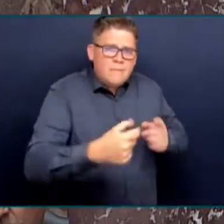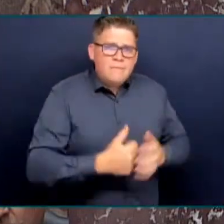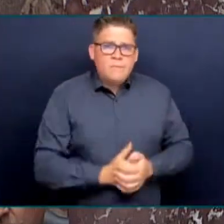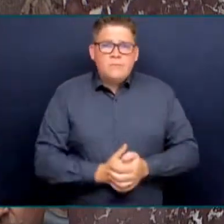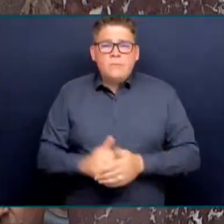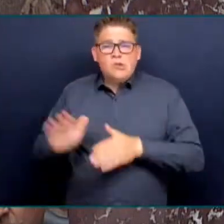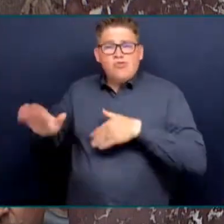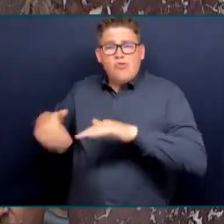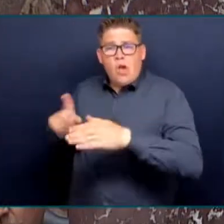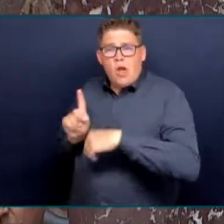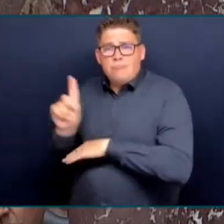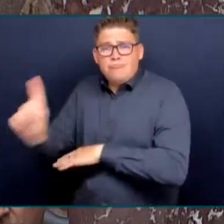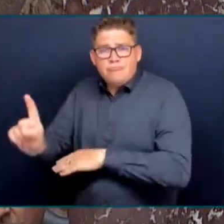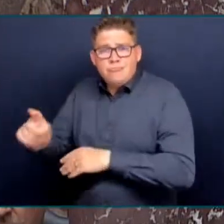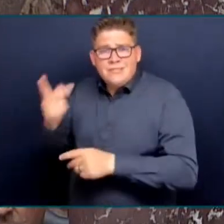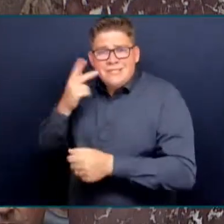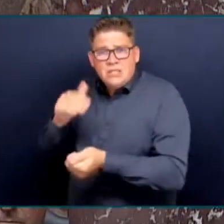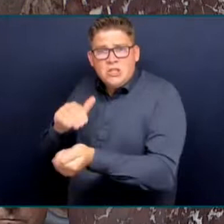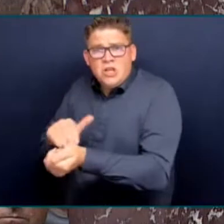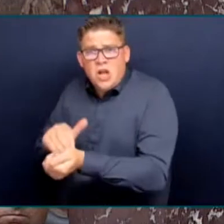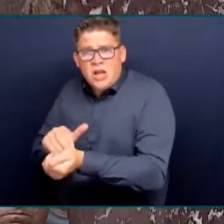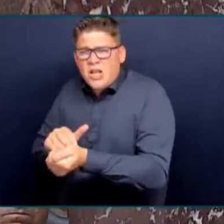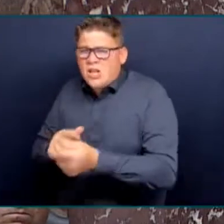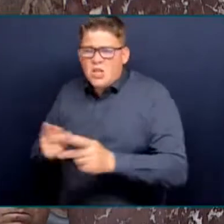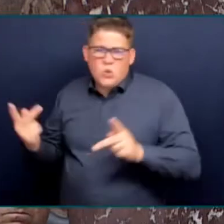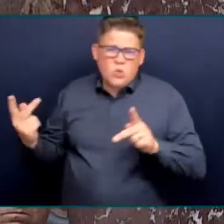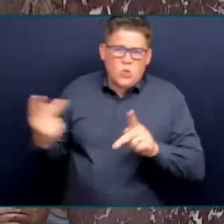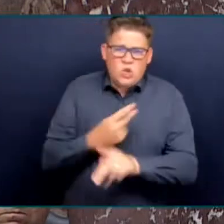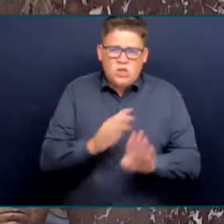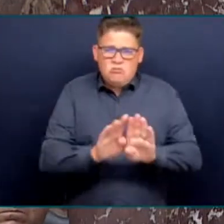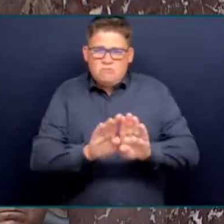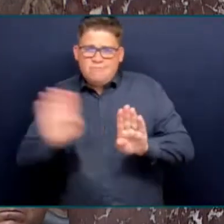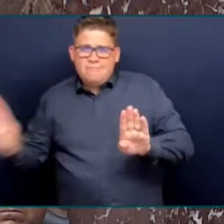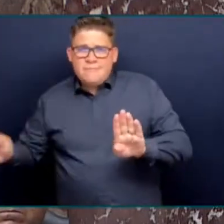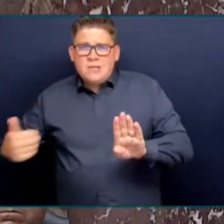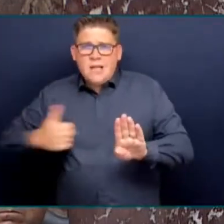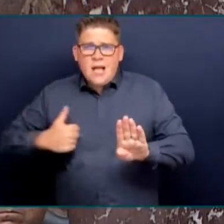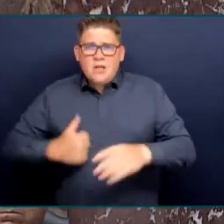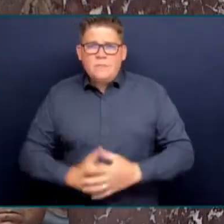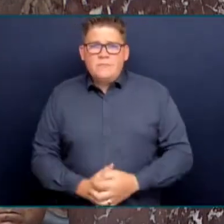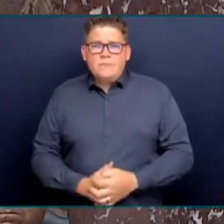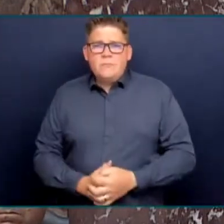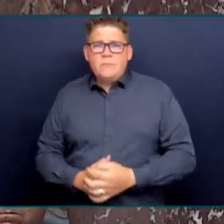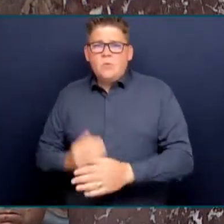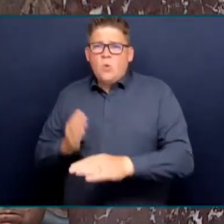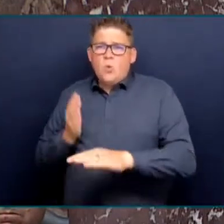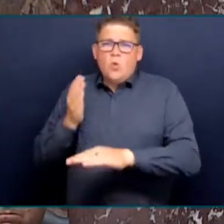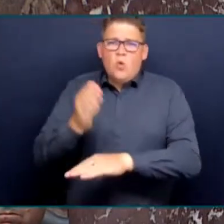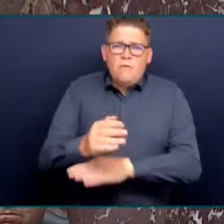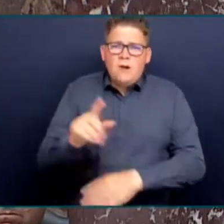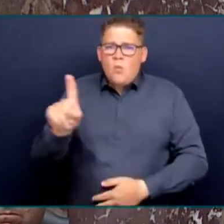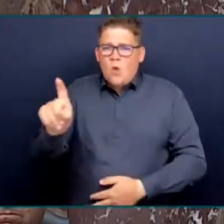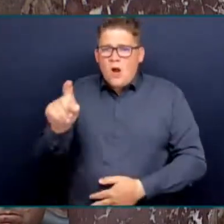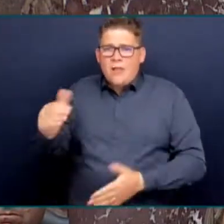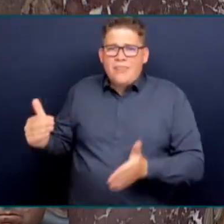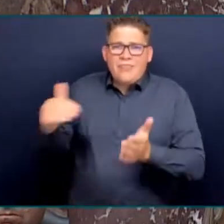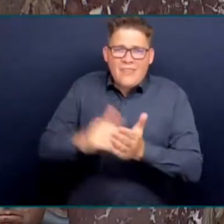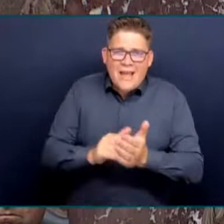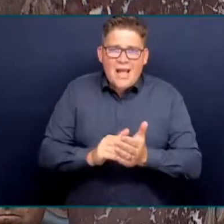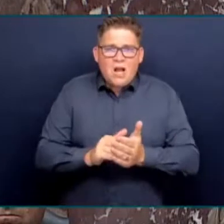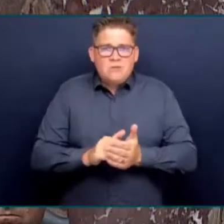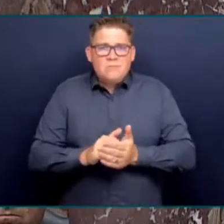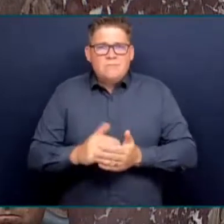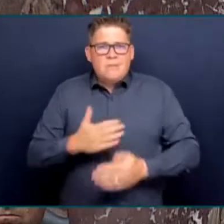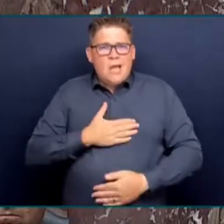of thousands of our neighbours and friends unable to get timely medical imaging. 1 in 5 British Columbians